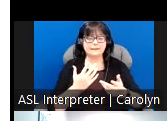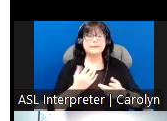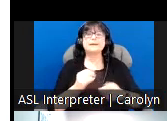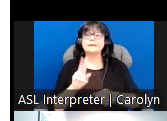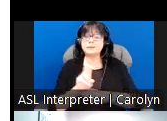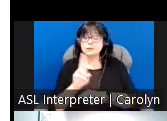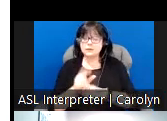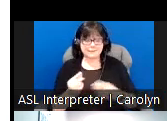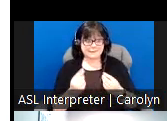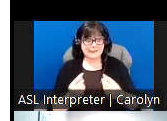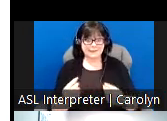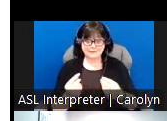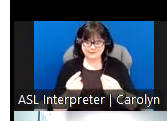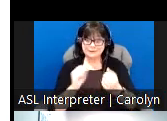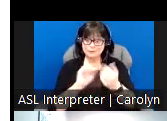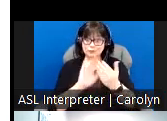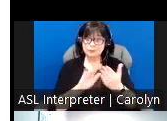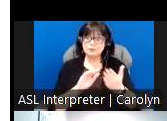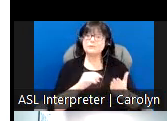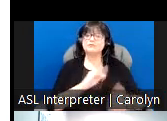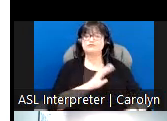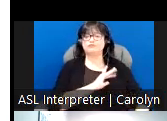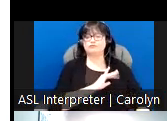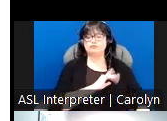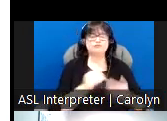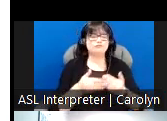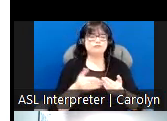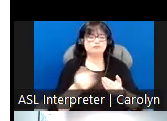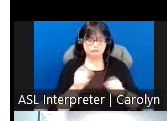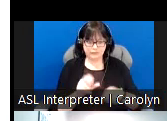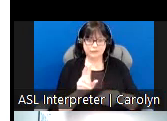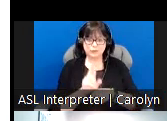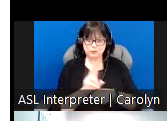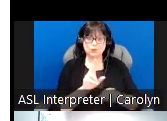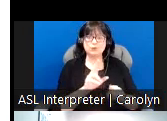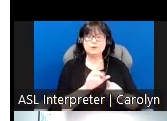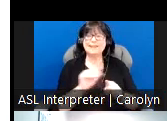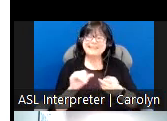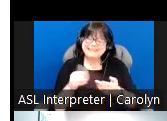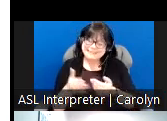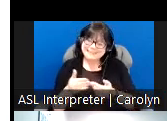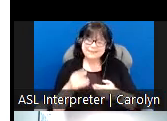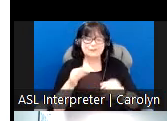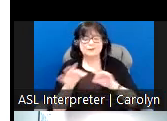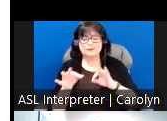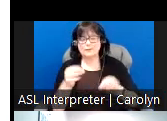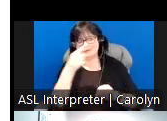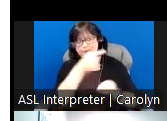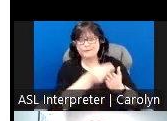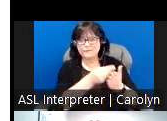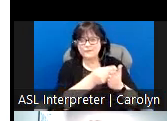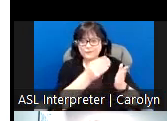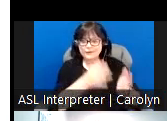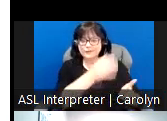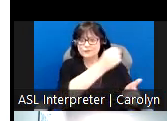to use, and it's valuable to explain to the funders or other internal organization members for school boards who speak